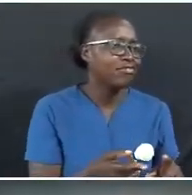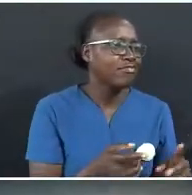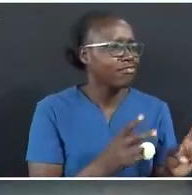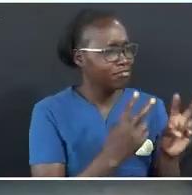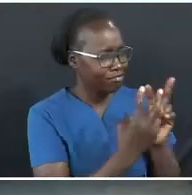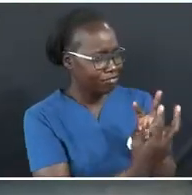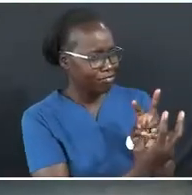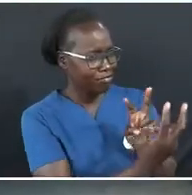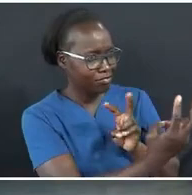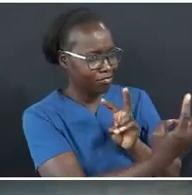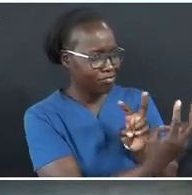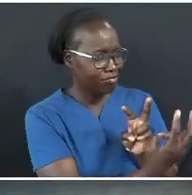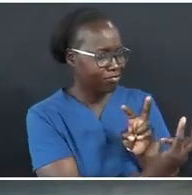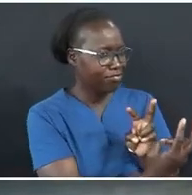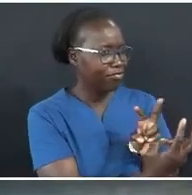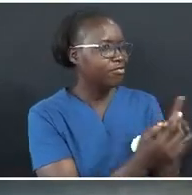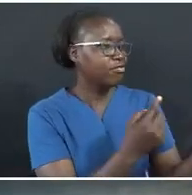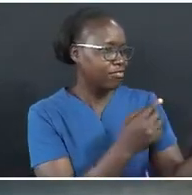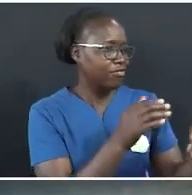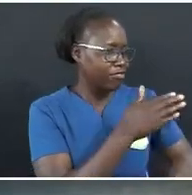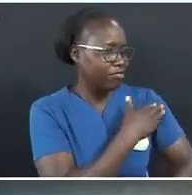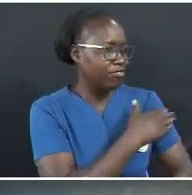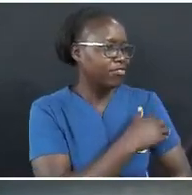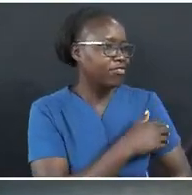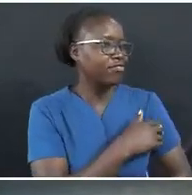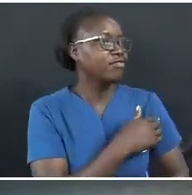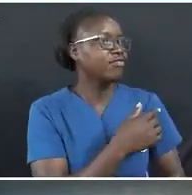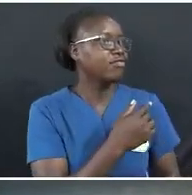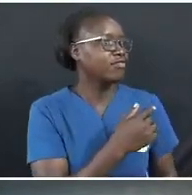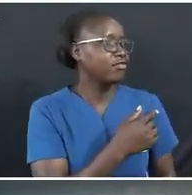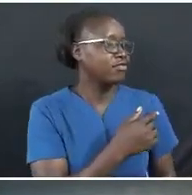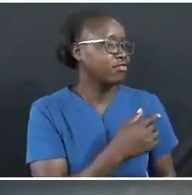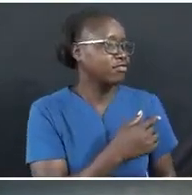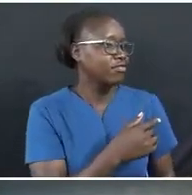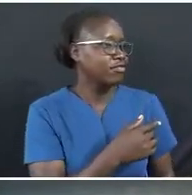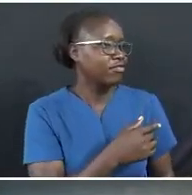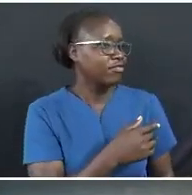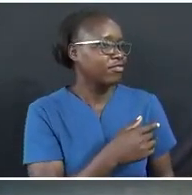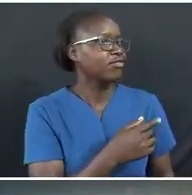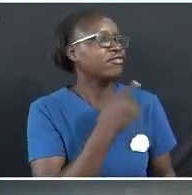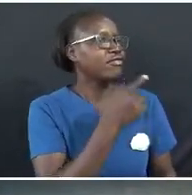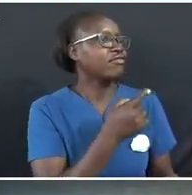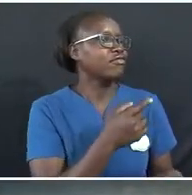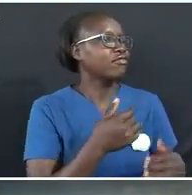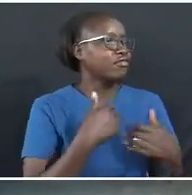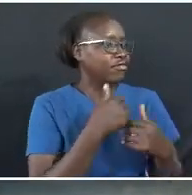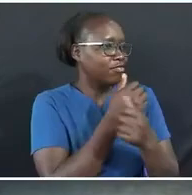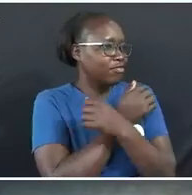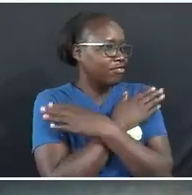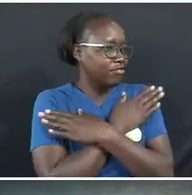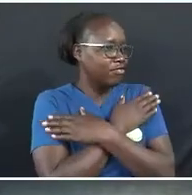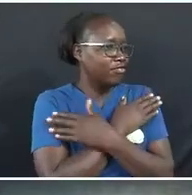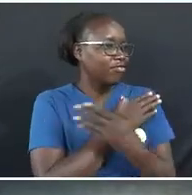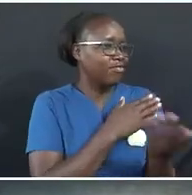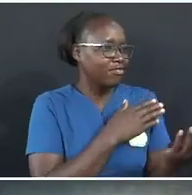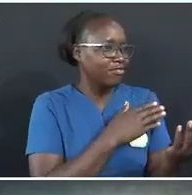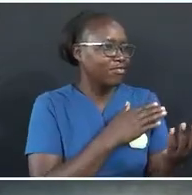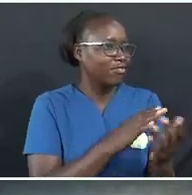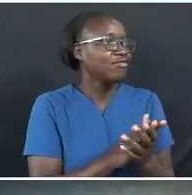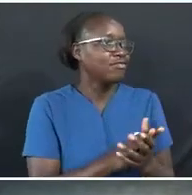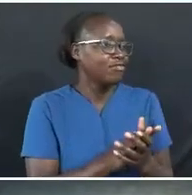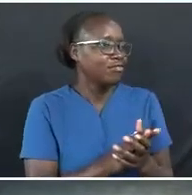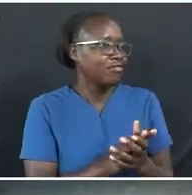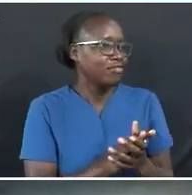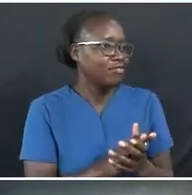That's your friend. And I want to say you, make that friend for the remaining minutes before the end of this sermon. Let that be your